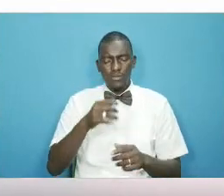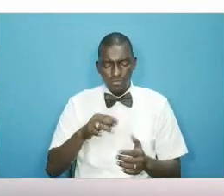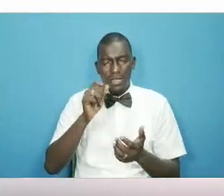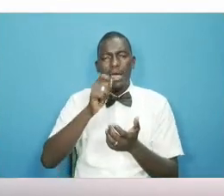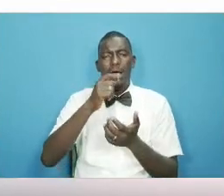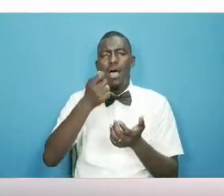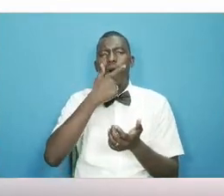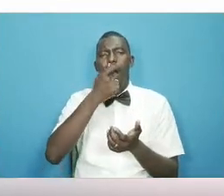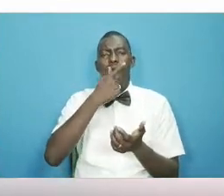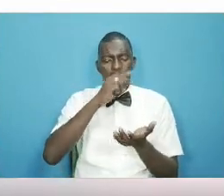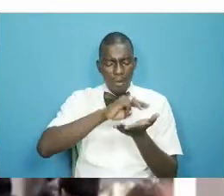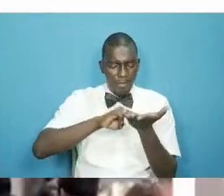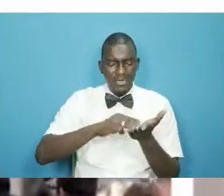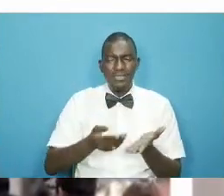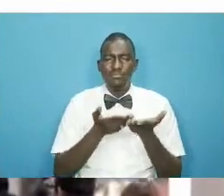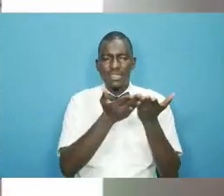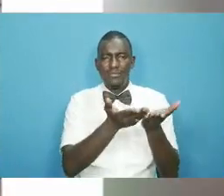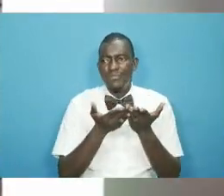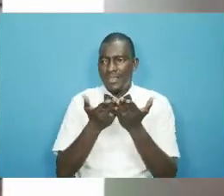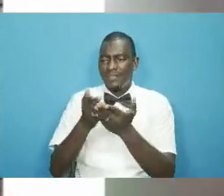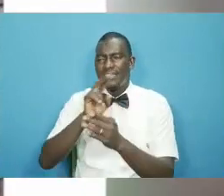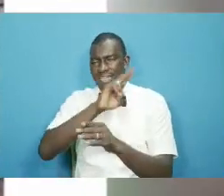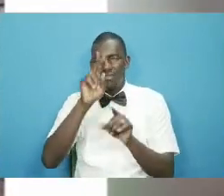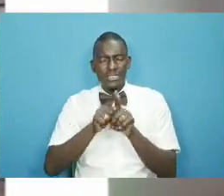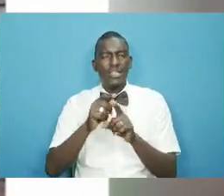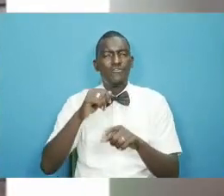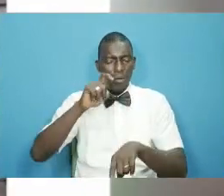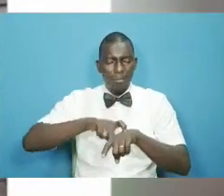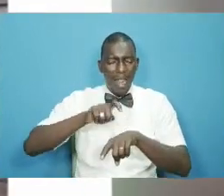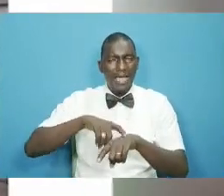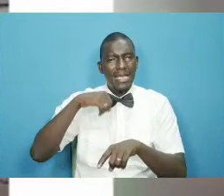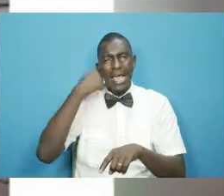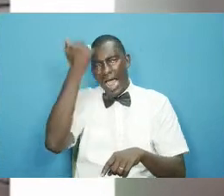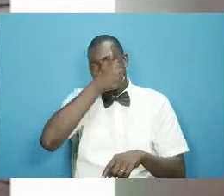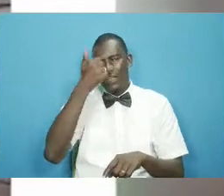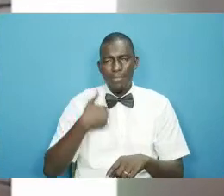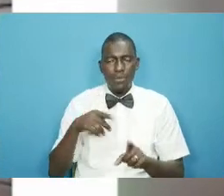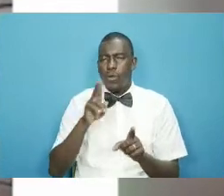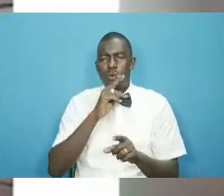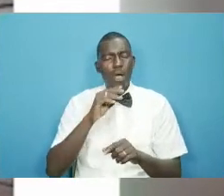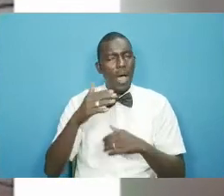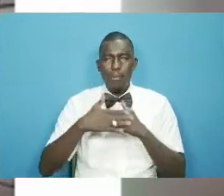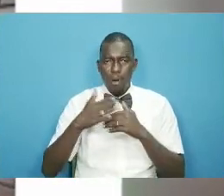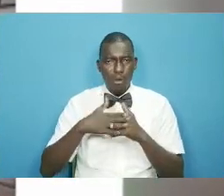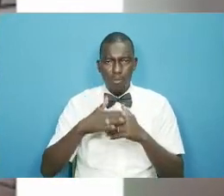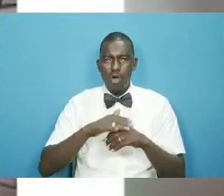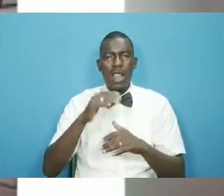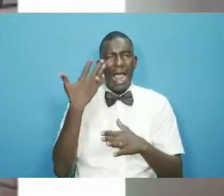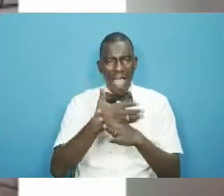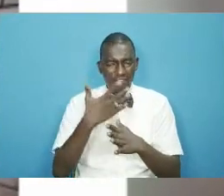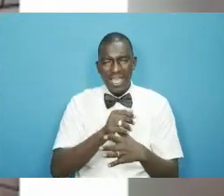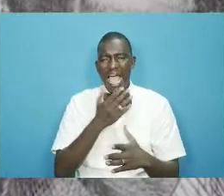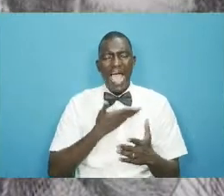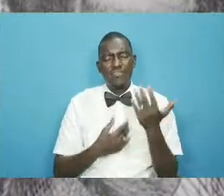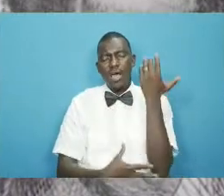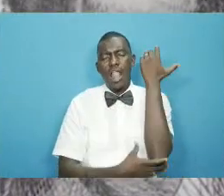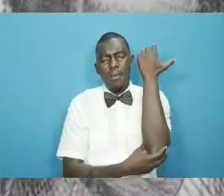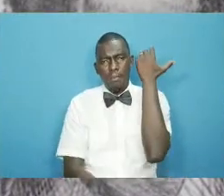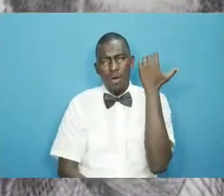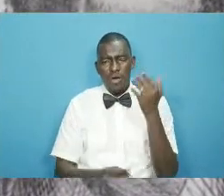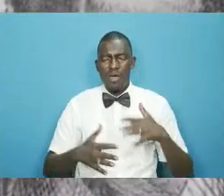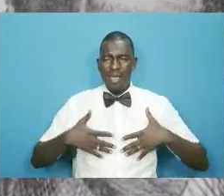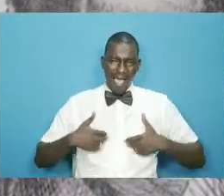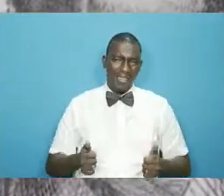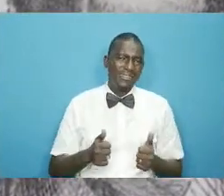Service, said the hope of reducing health inequalities for black people who are predominantly affected and often have poorer health to start